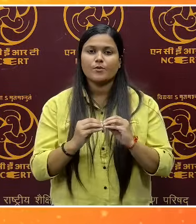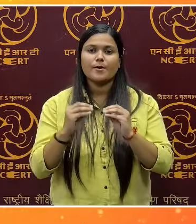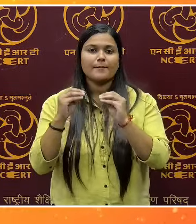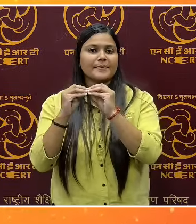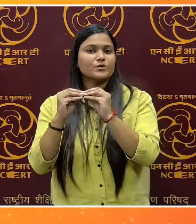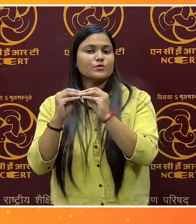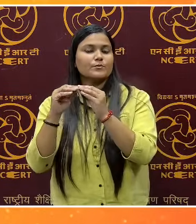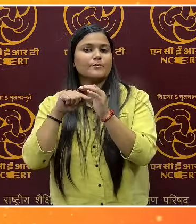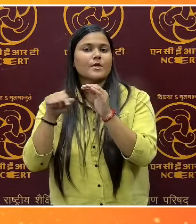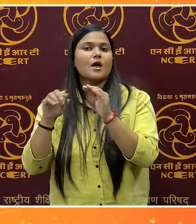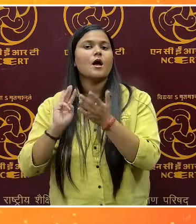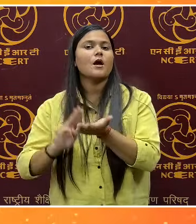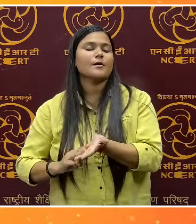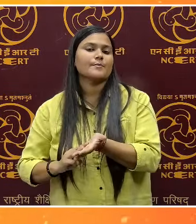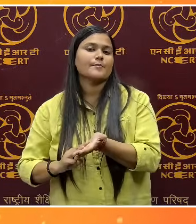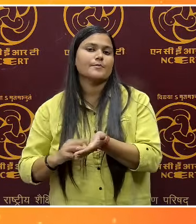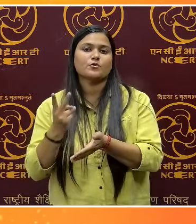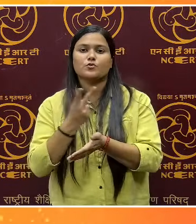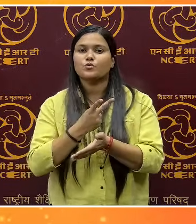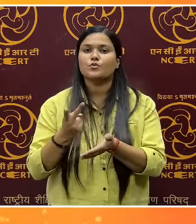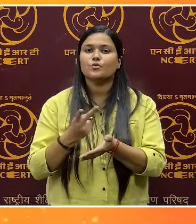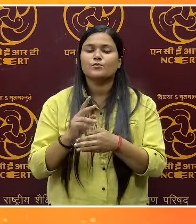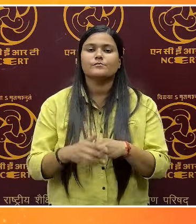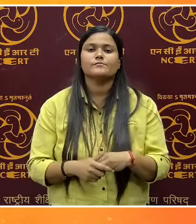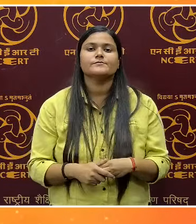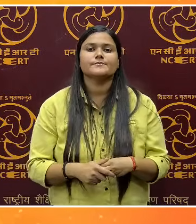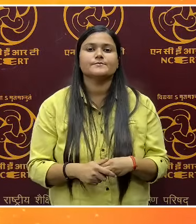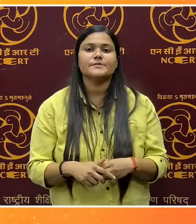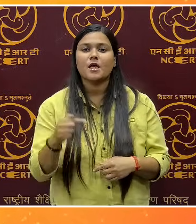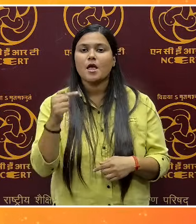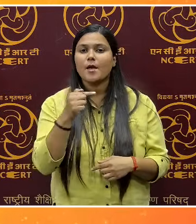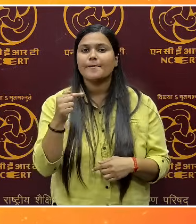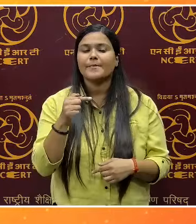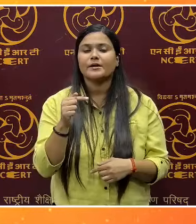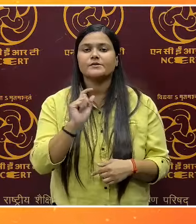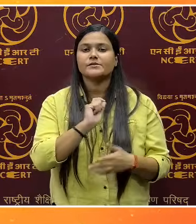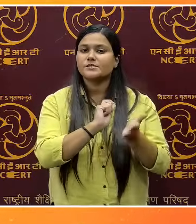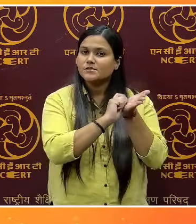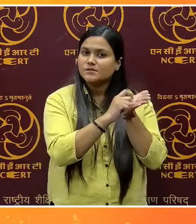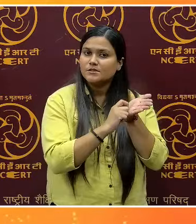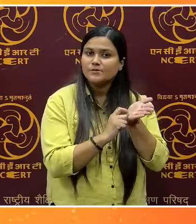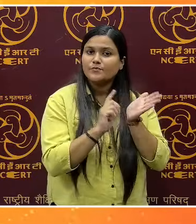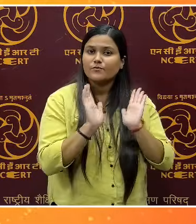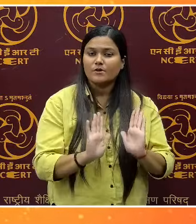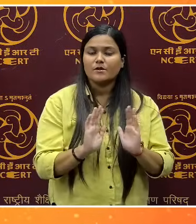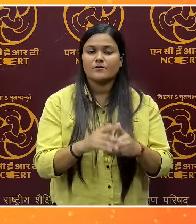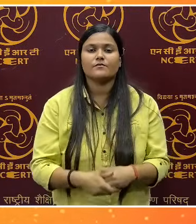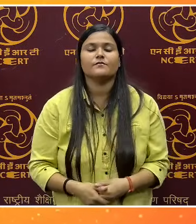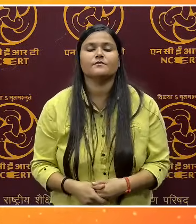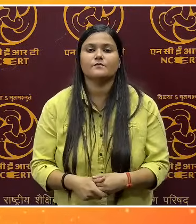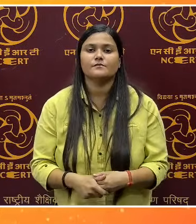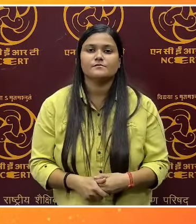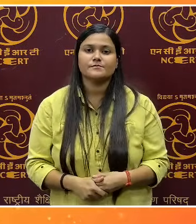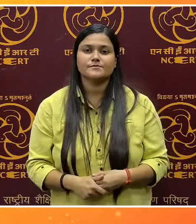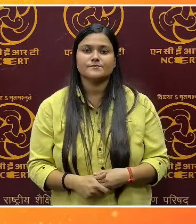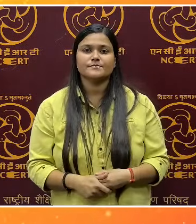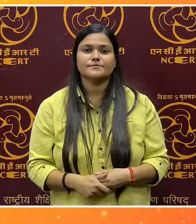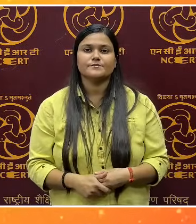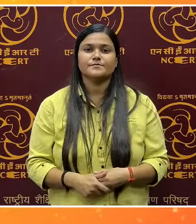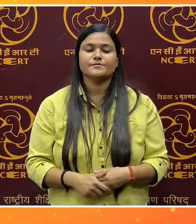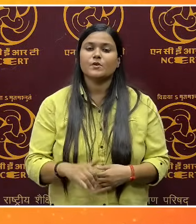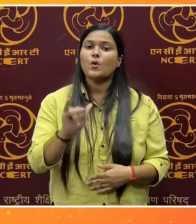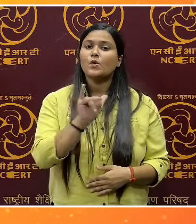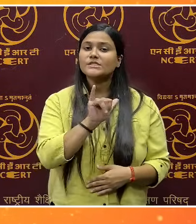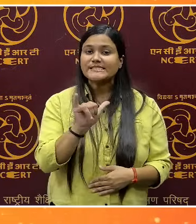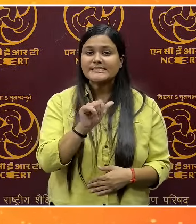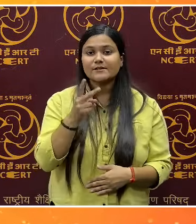m. Alright. Then you have a to the power minus n can be written as 1 upon a to the power n. And same way